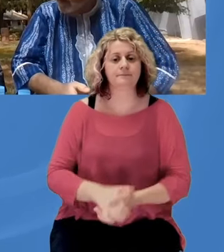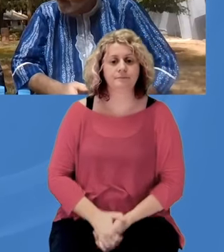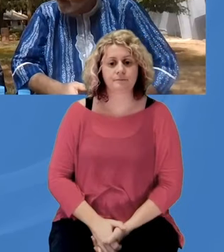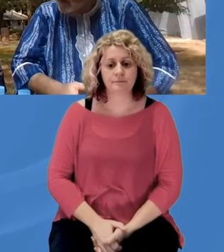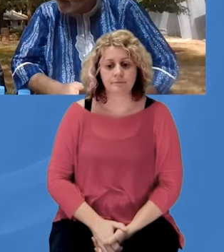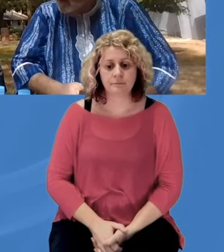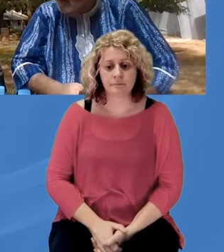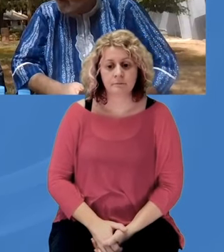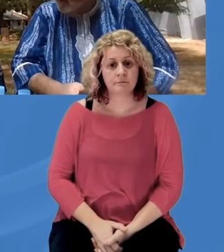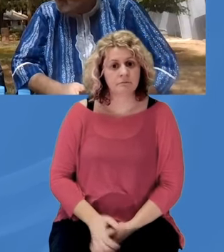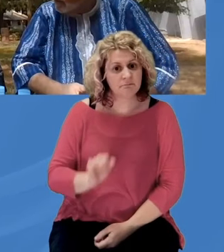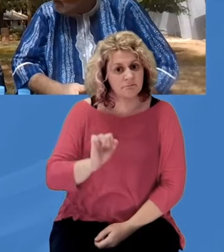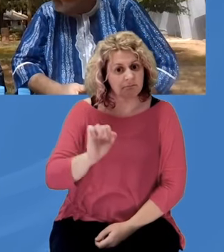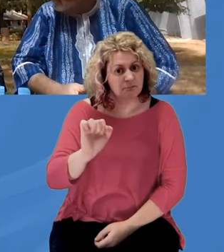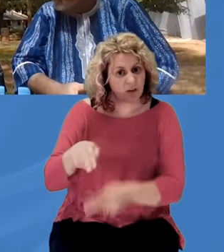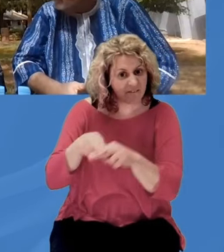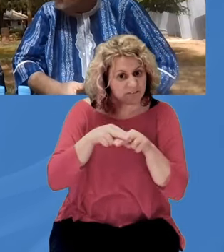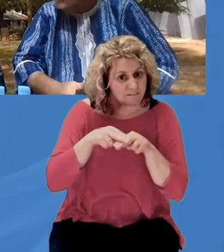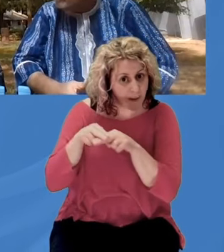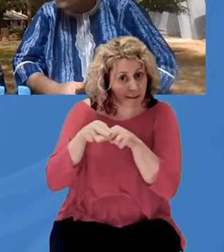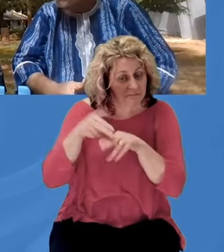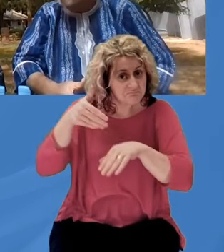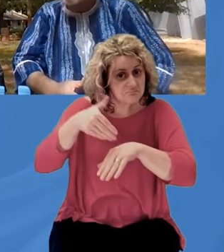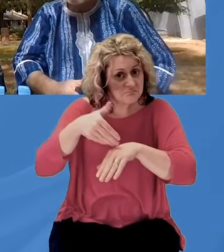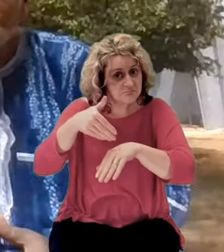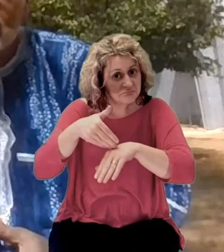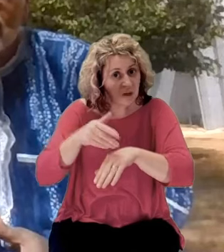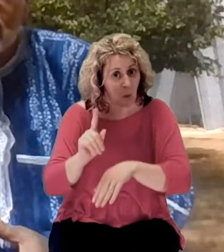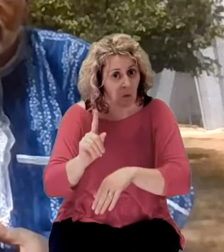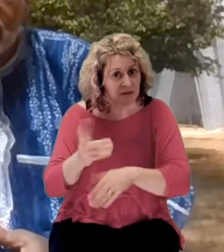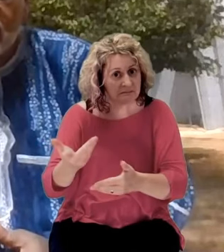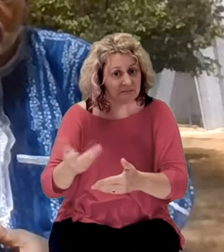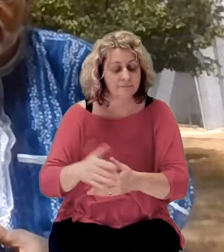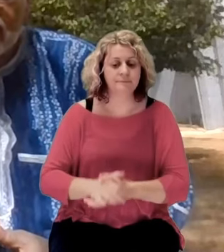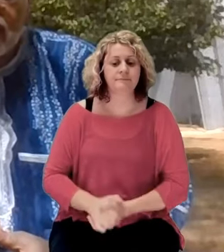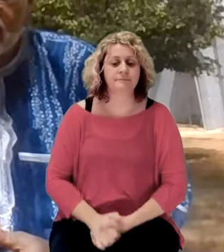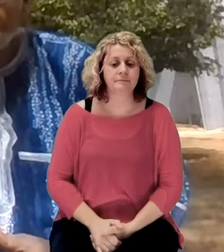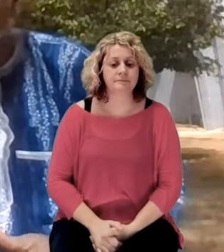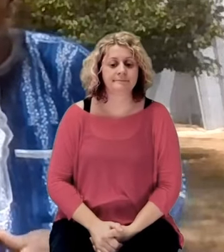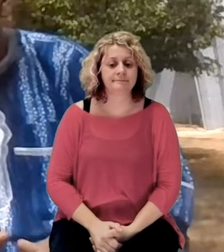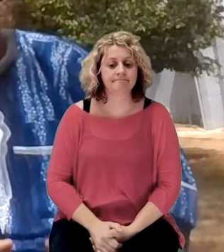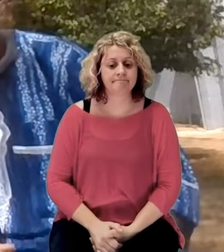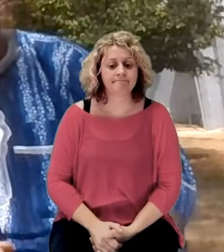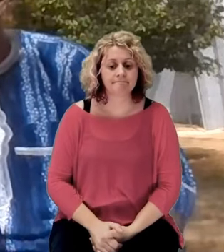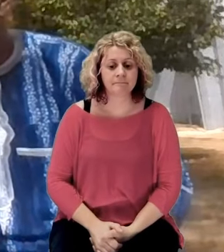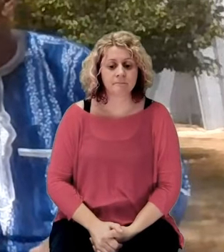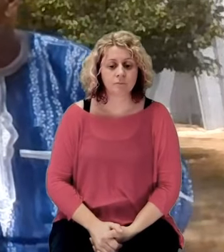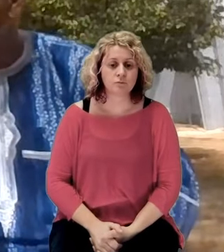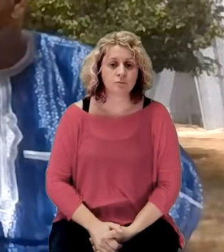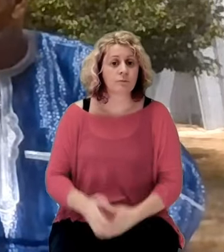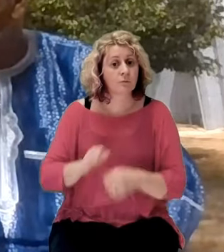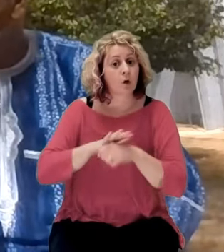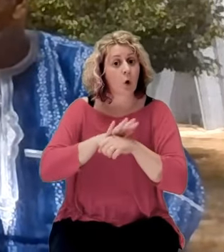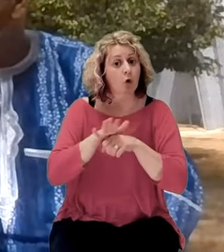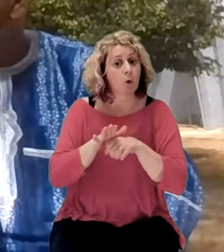us what the impact has been on you as a family. The COVID-19 situation has